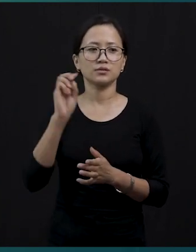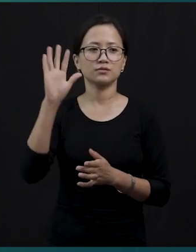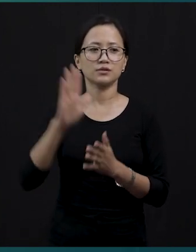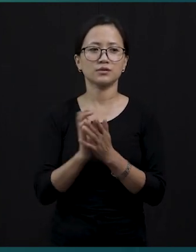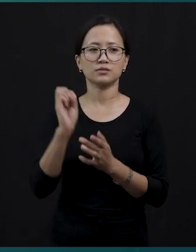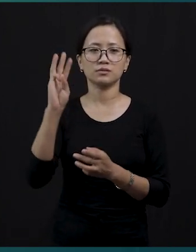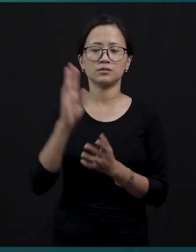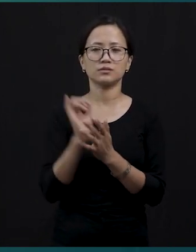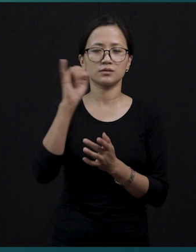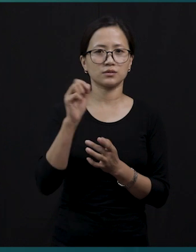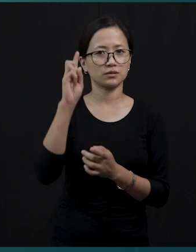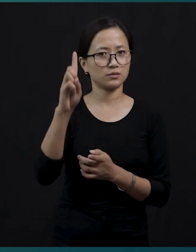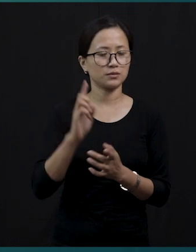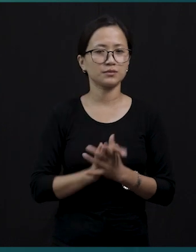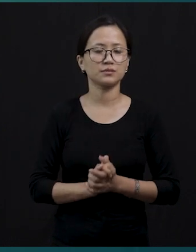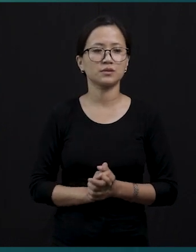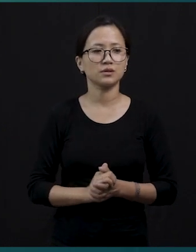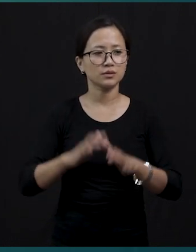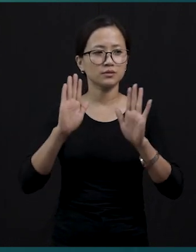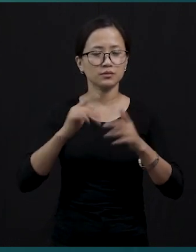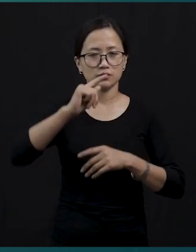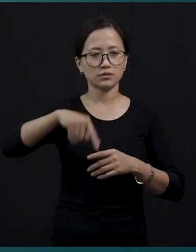25,361, right? Then we have